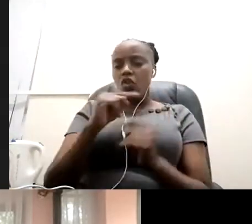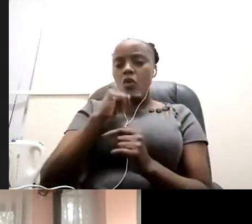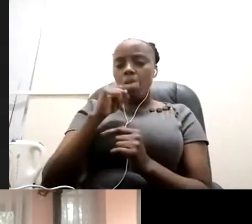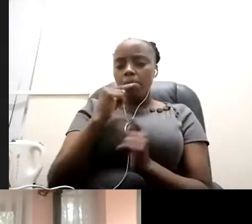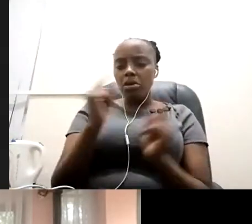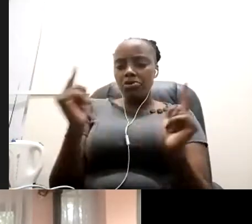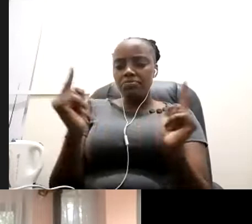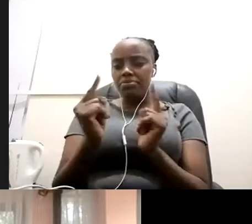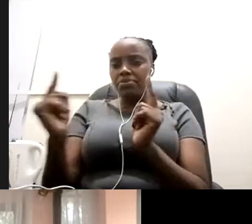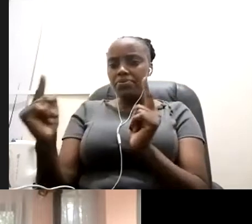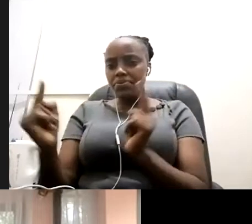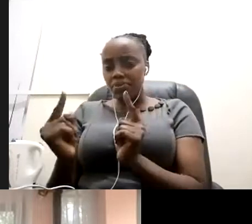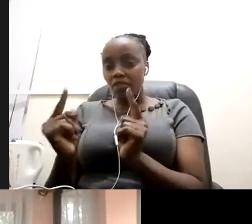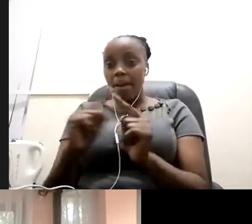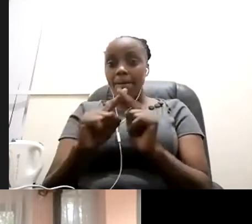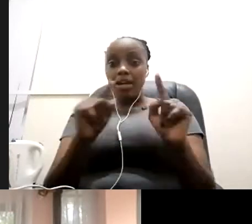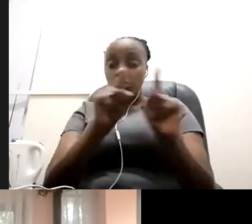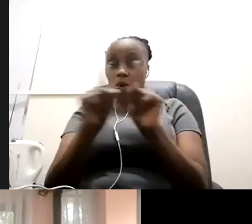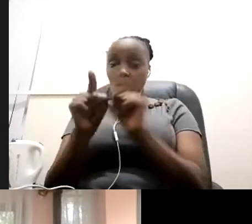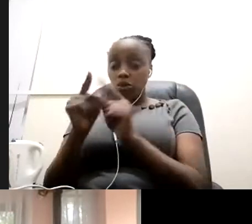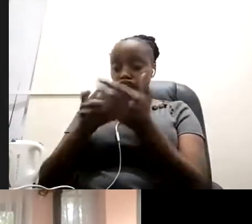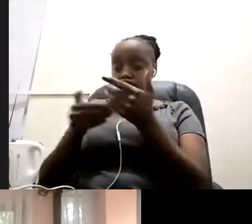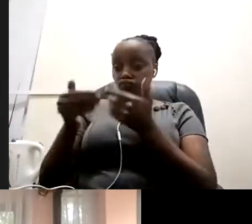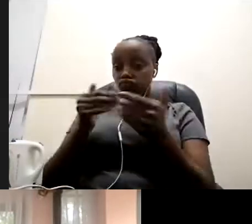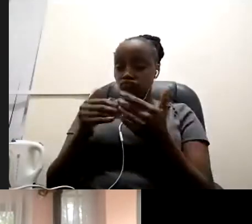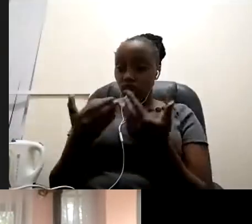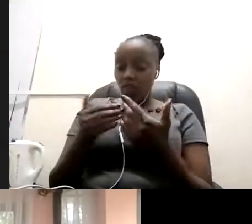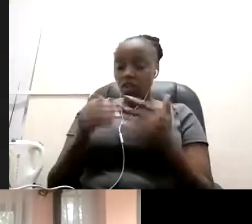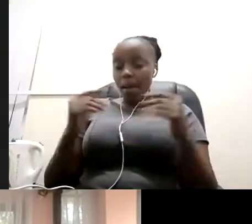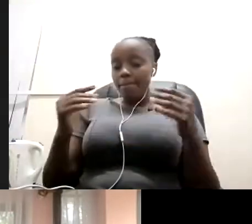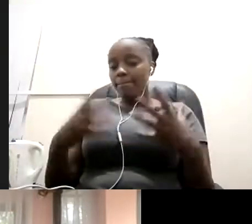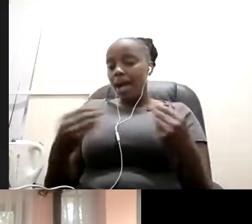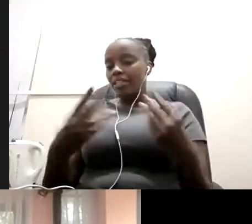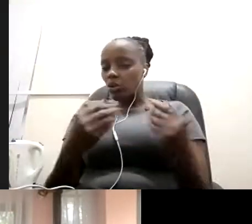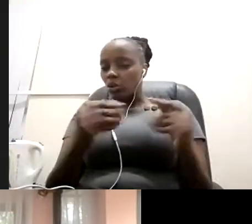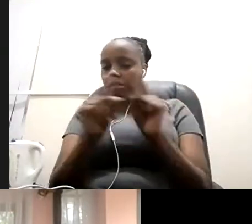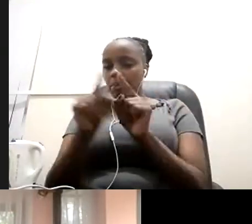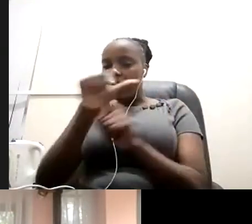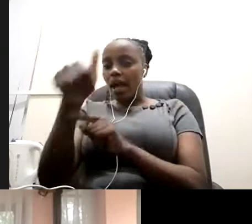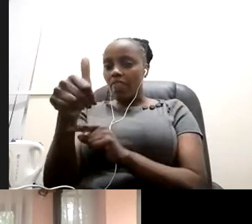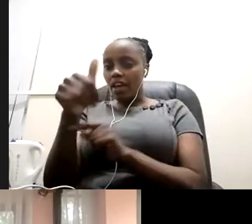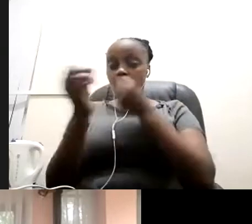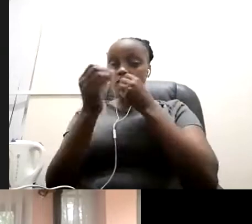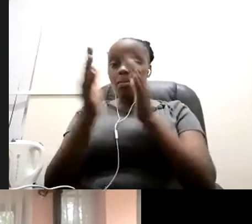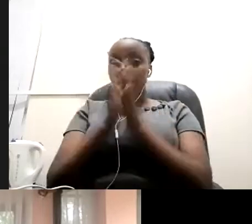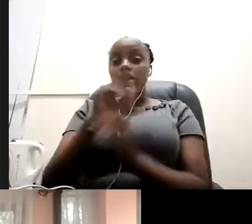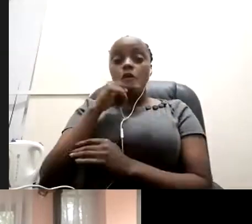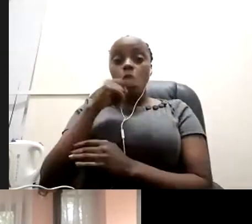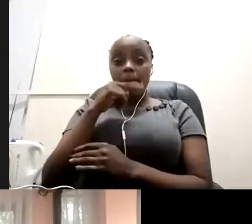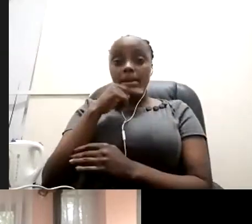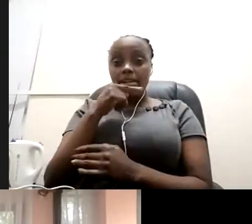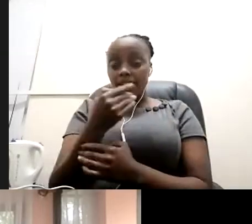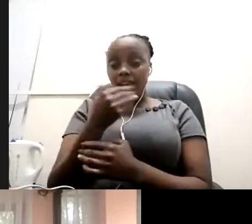say hello, but also to exchange practical and other information and comments you will not be able to make